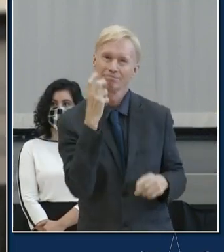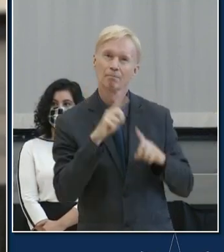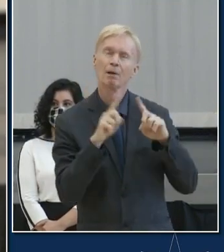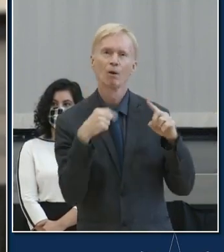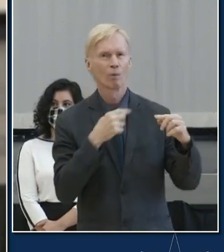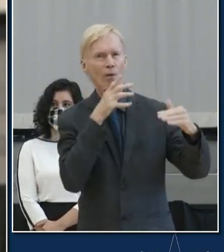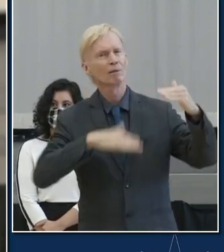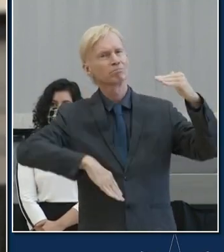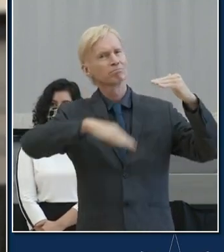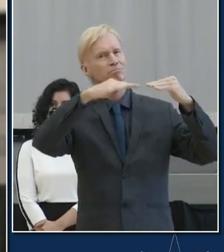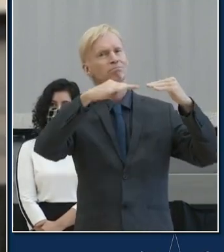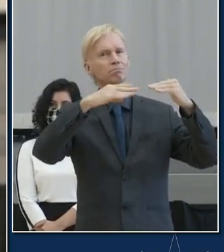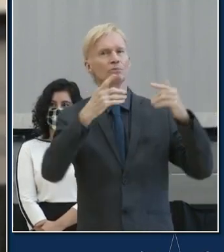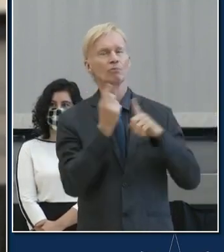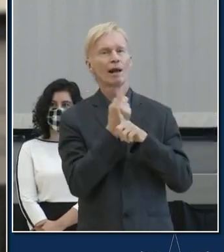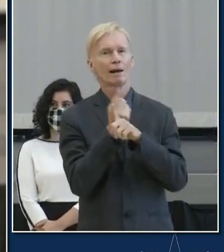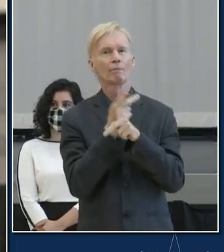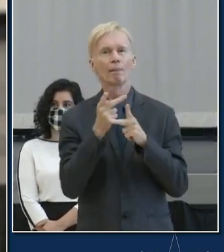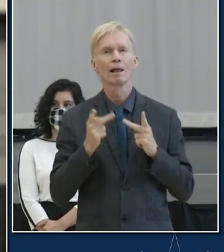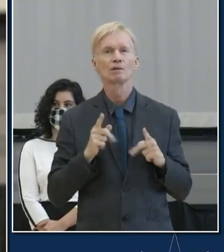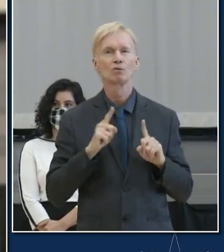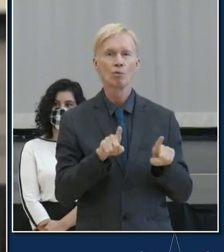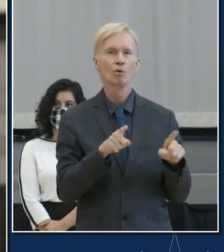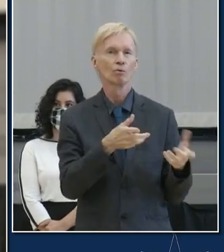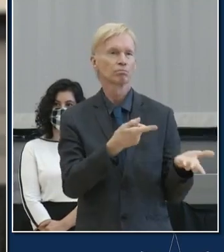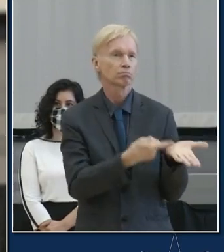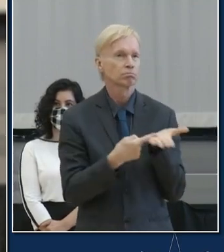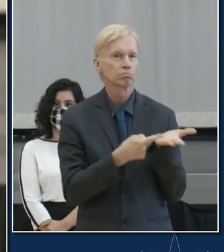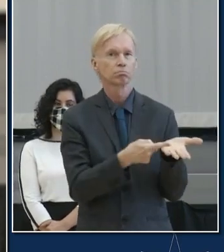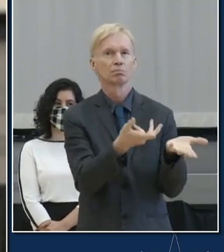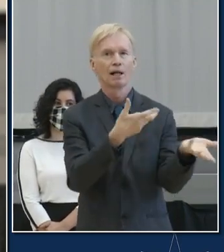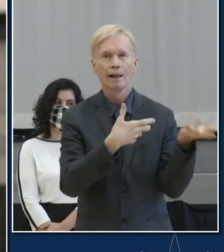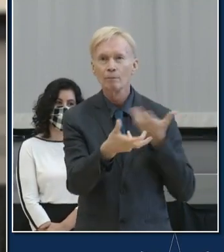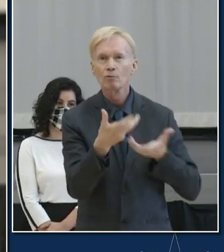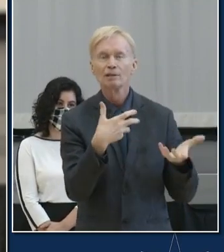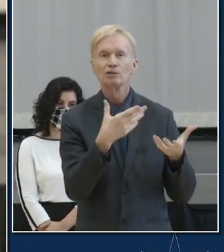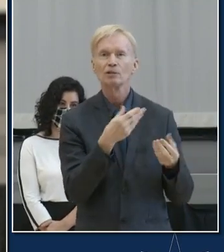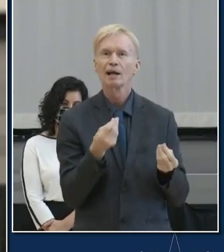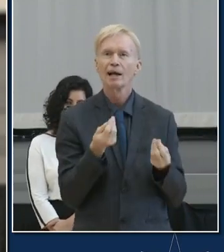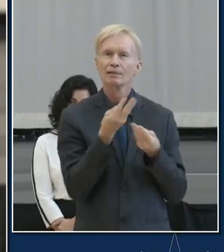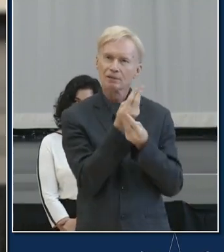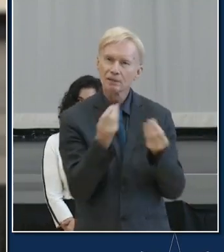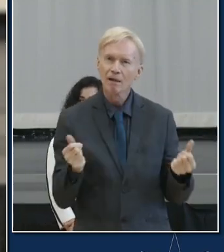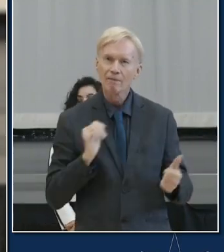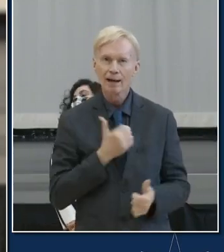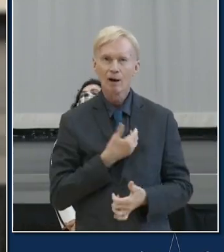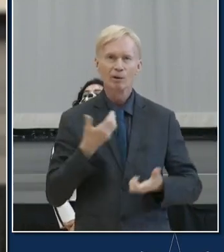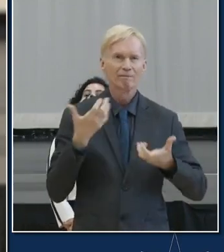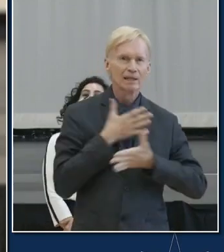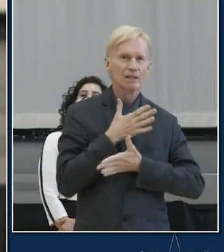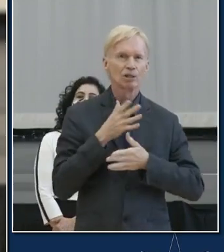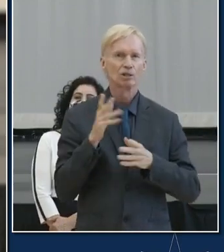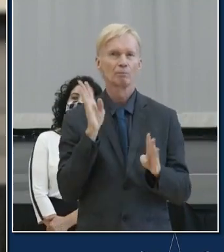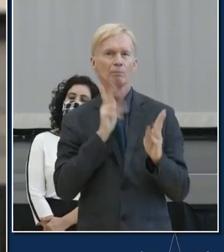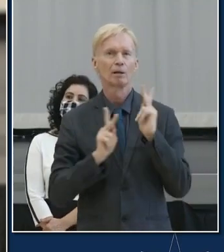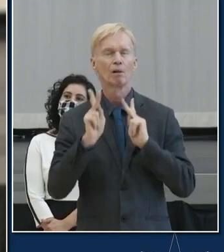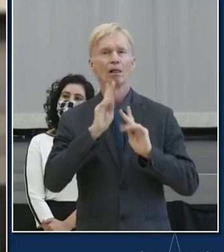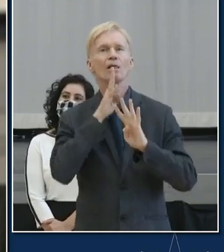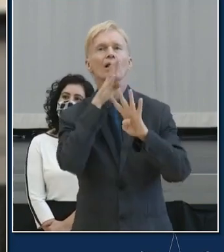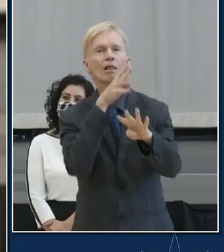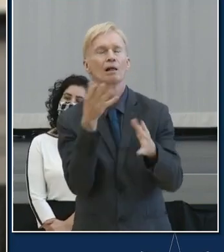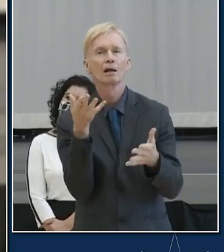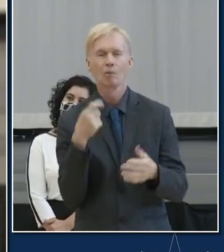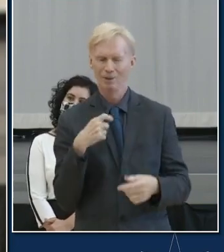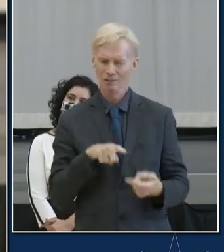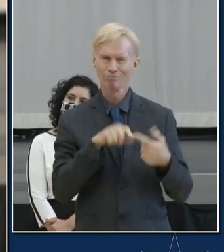place through conversation, through collaboration, and work through the fears that we're hearing articulated by the workers. We need to address